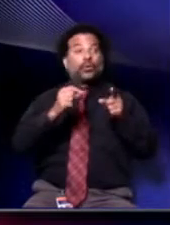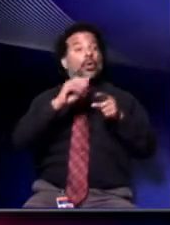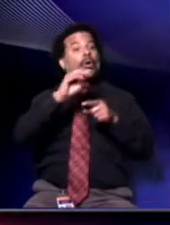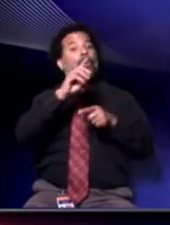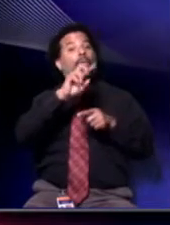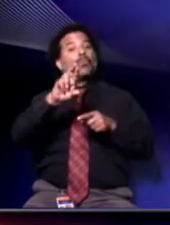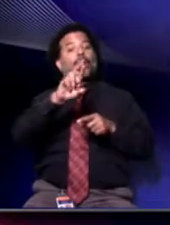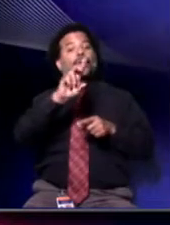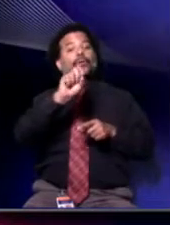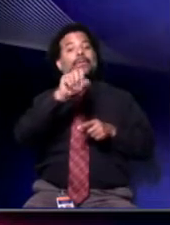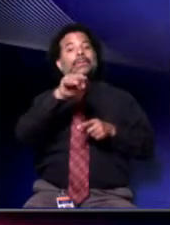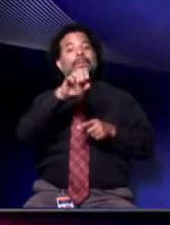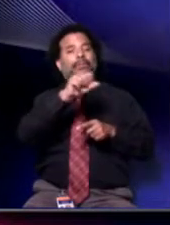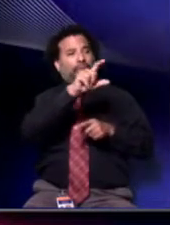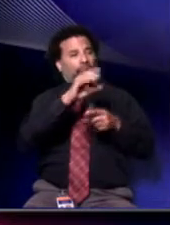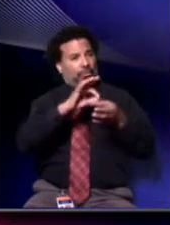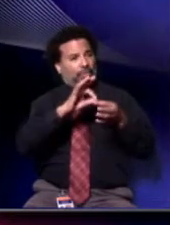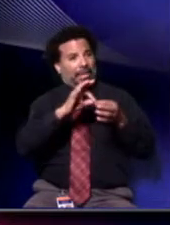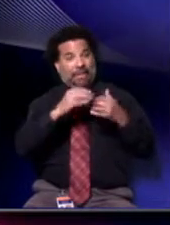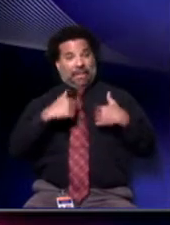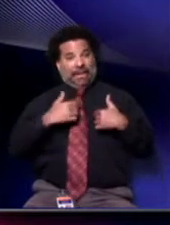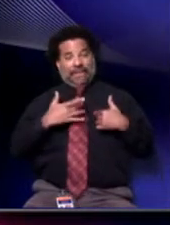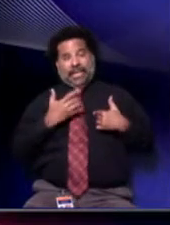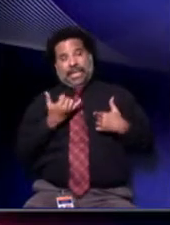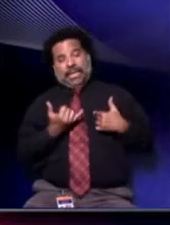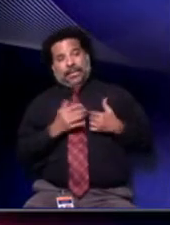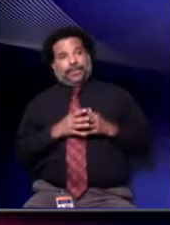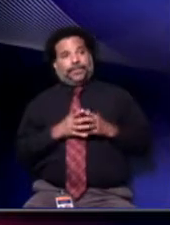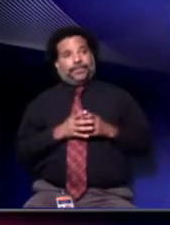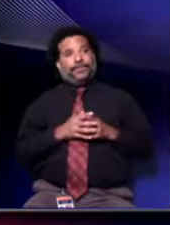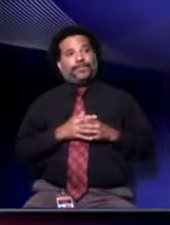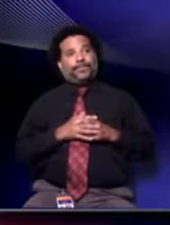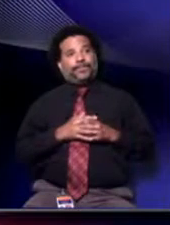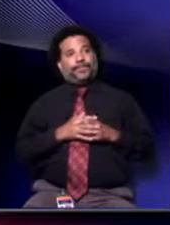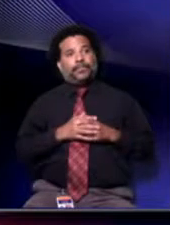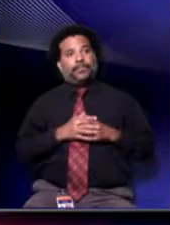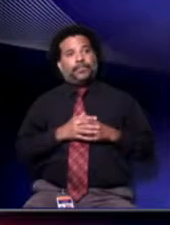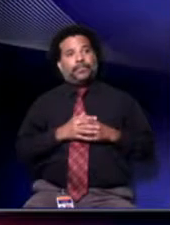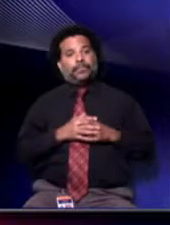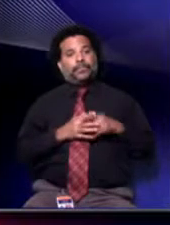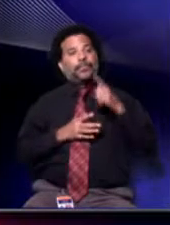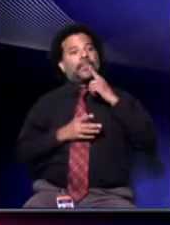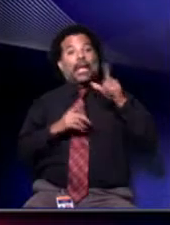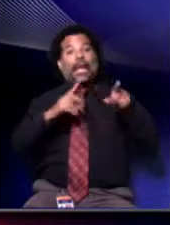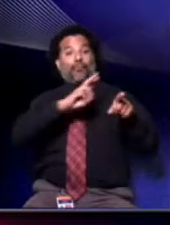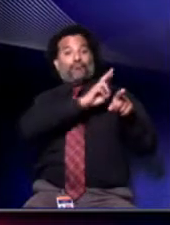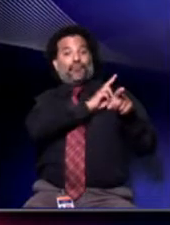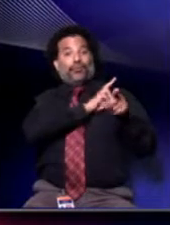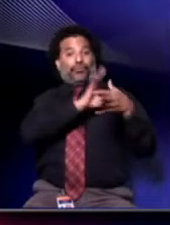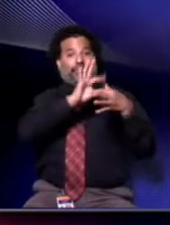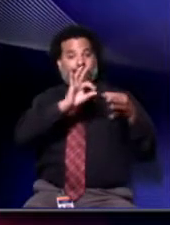Sims, my input right now is that this, as Richard said, this is